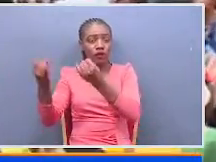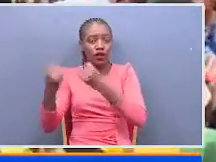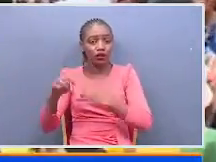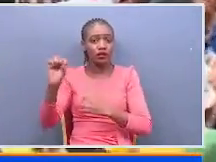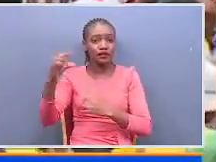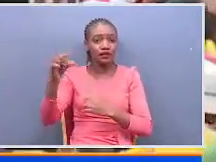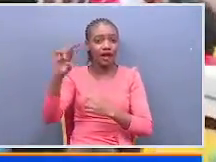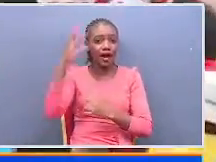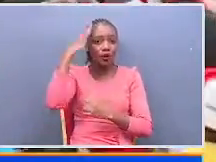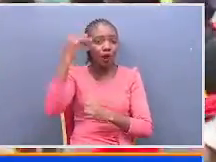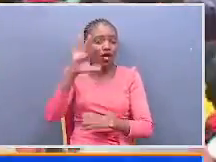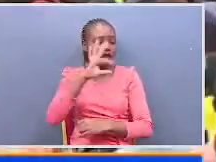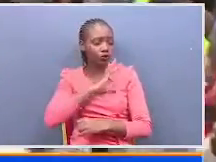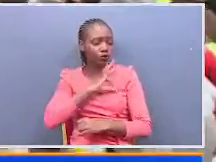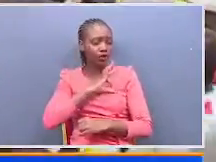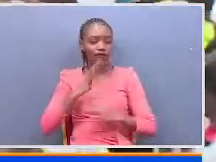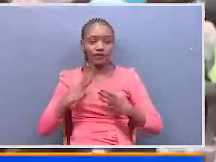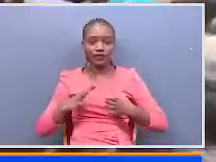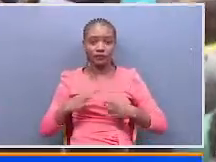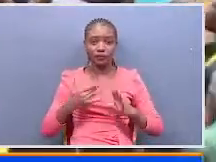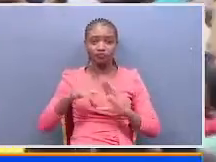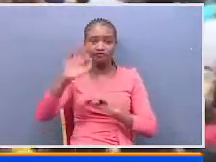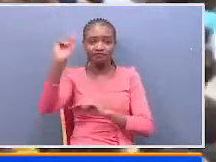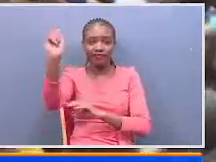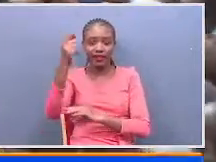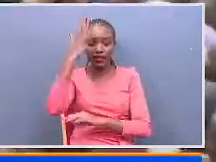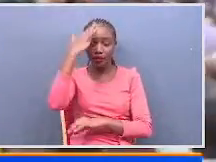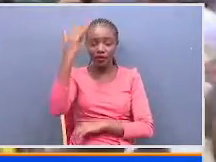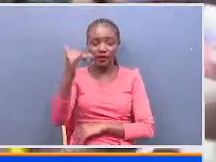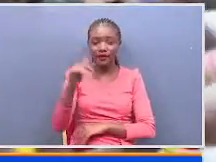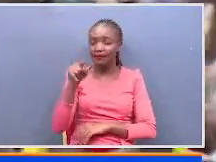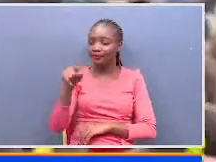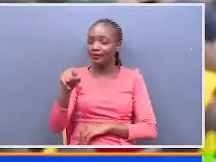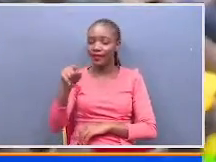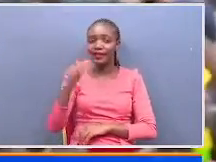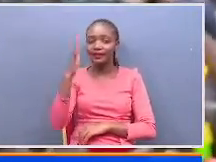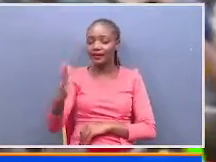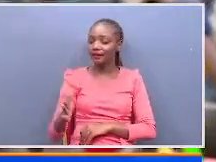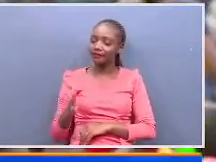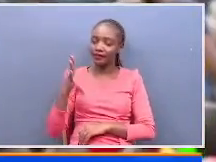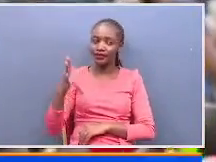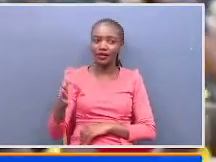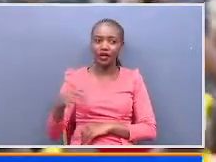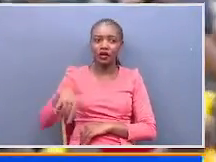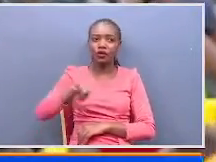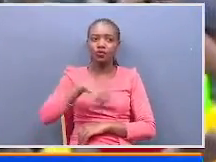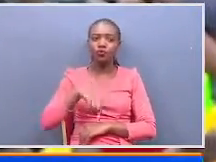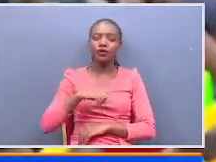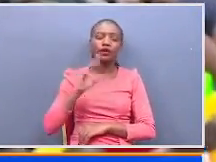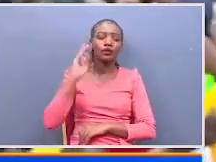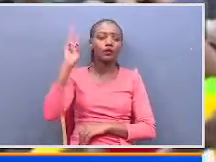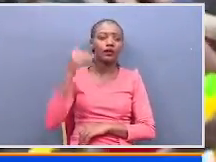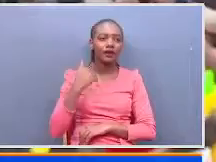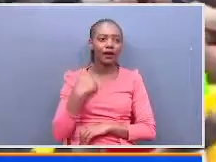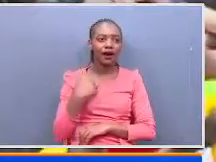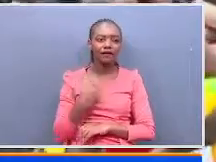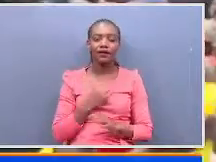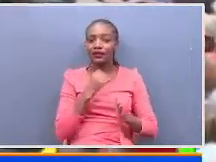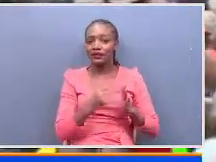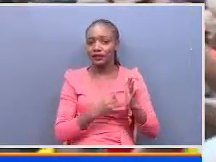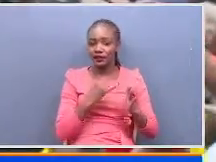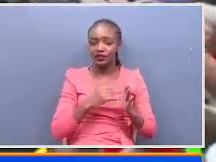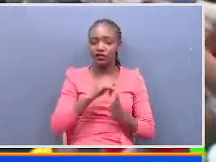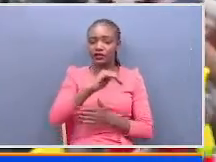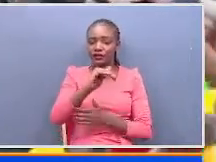ili faidi watu wa Kenya, kwa sababu hapa Naivasha tutakuwa na industrial